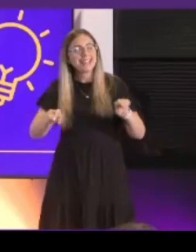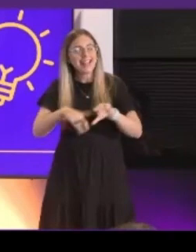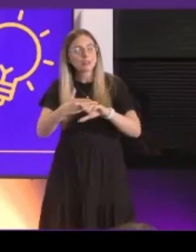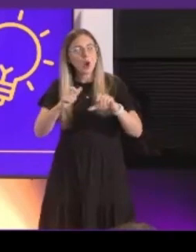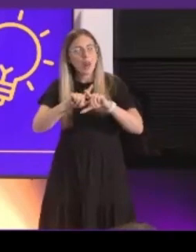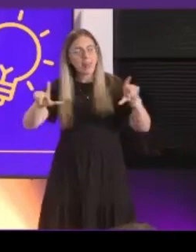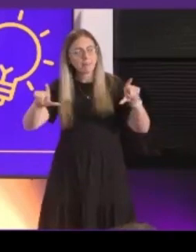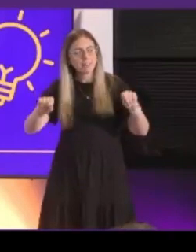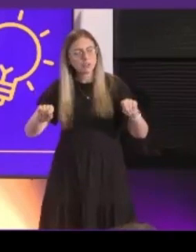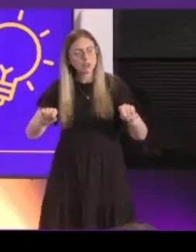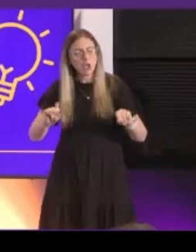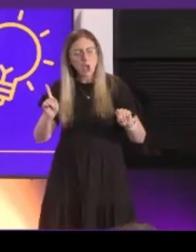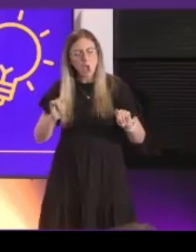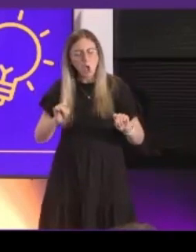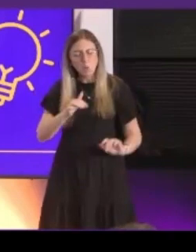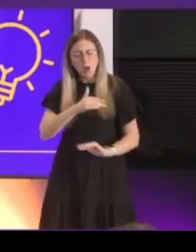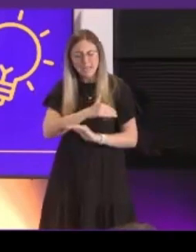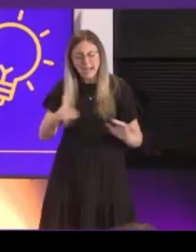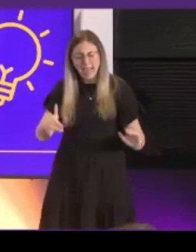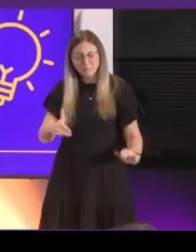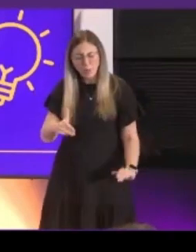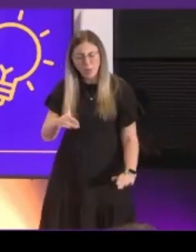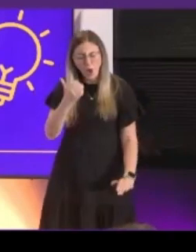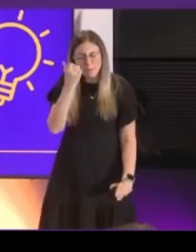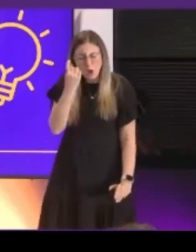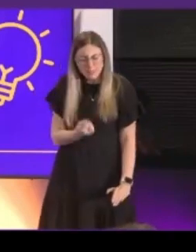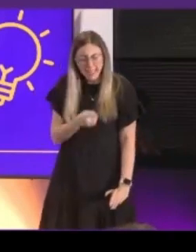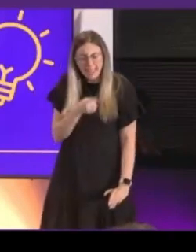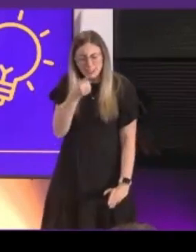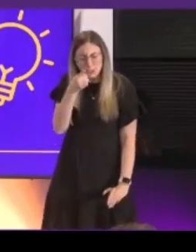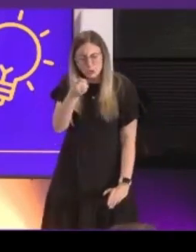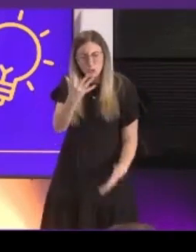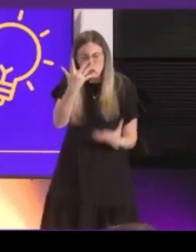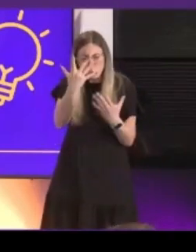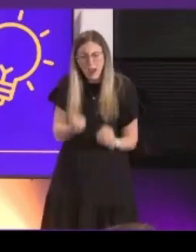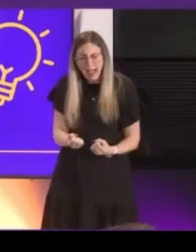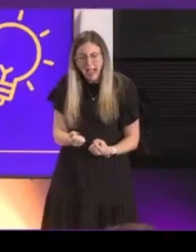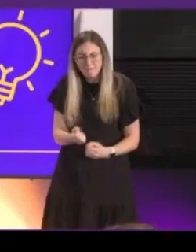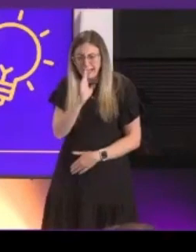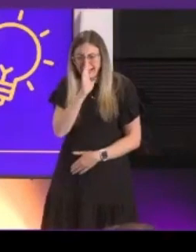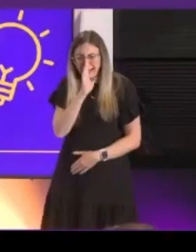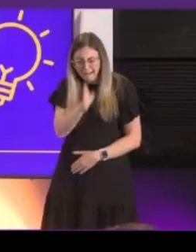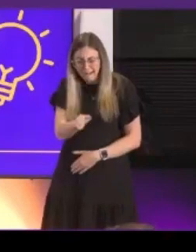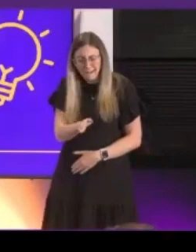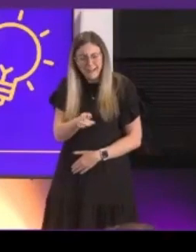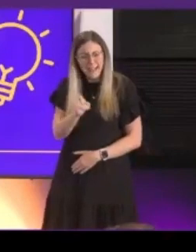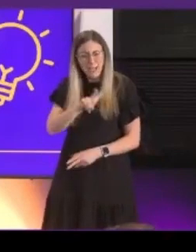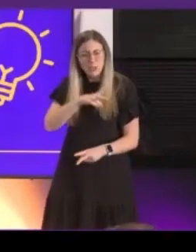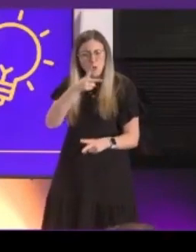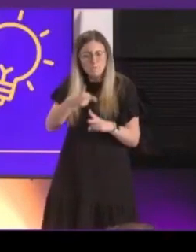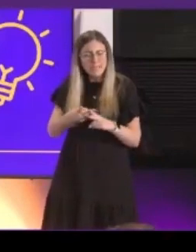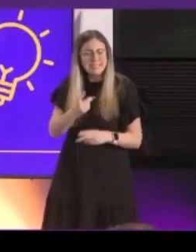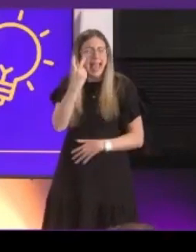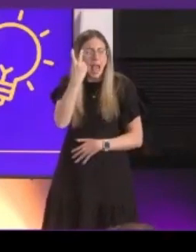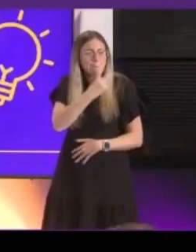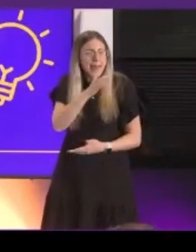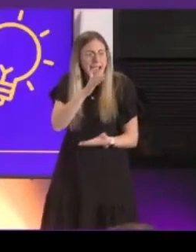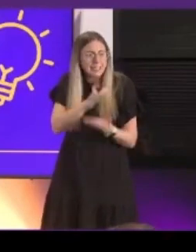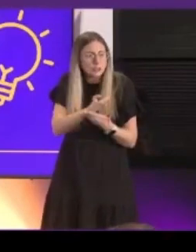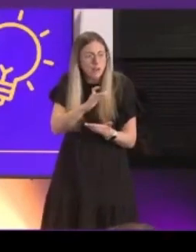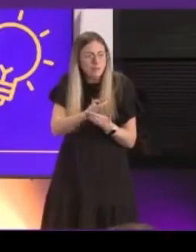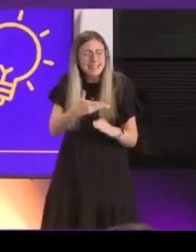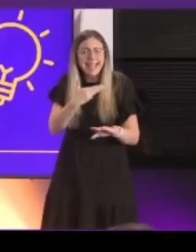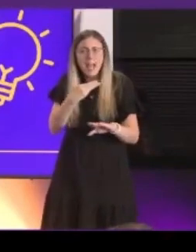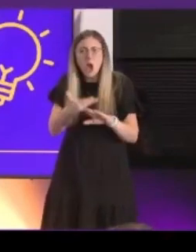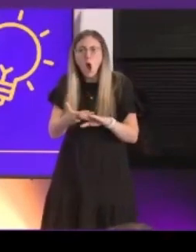what level of cognitive dissonance do you have? Yeah, this was an IM directly to my MP, where you visit a blind charity on World